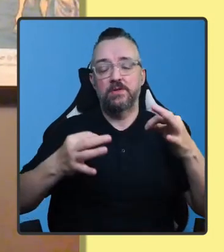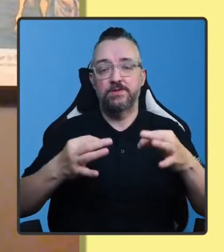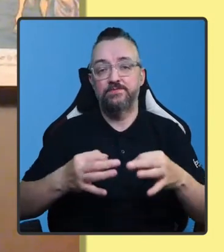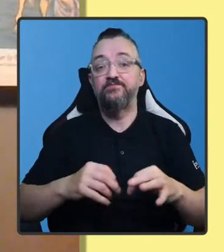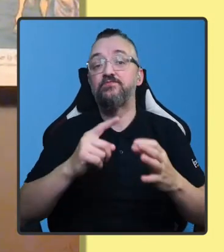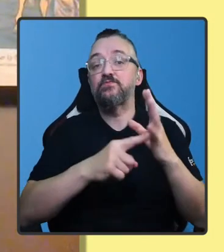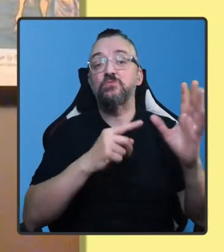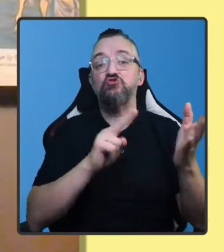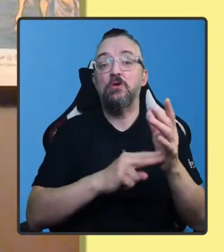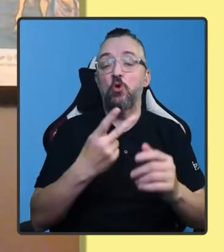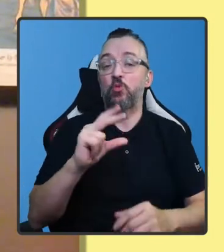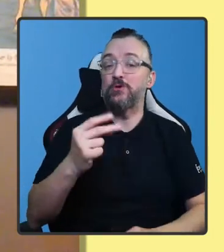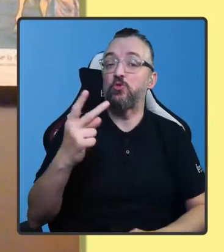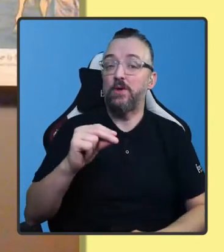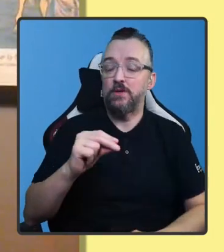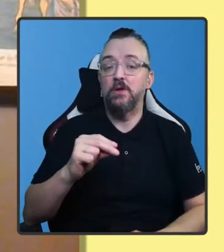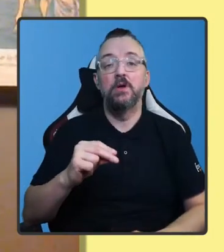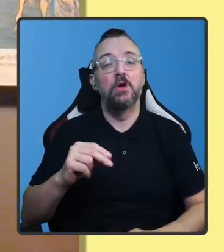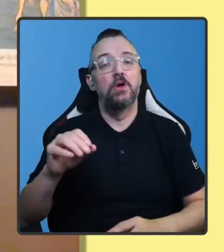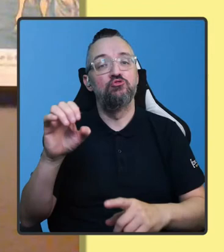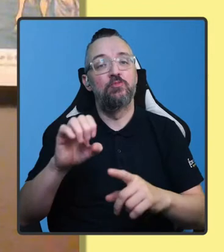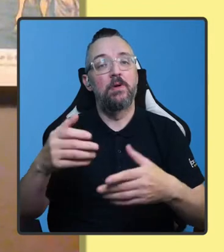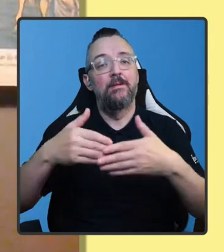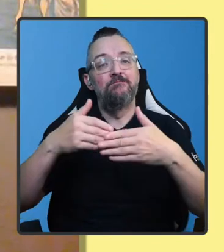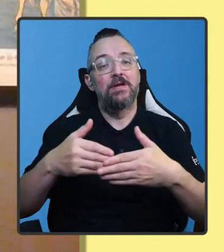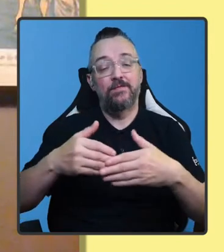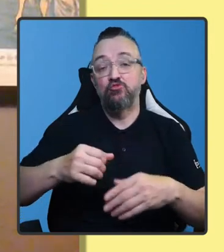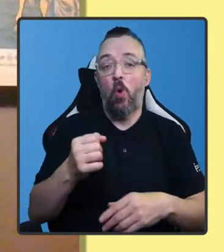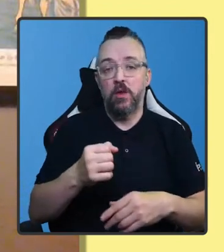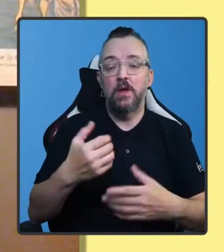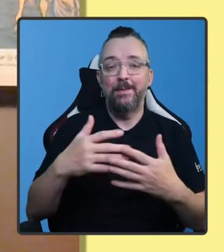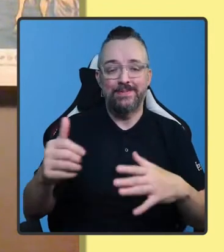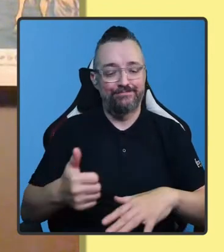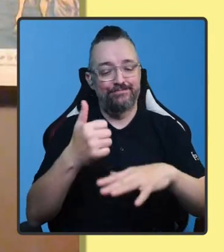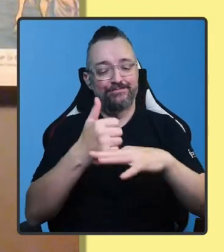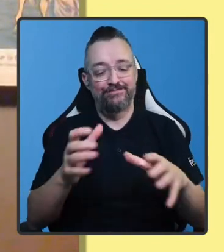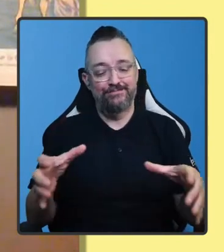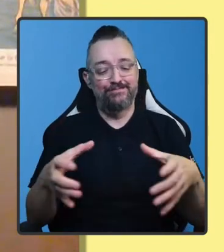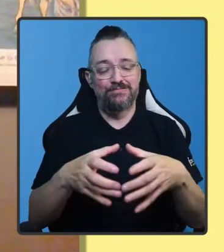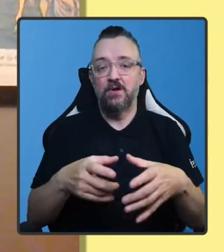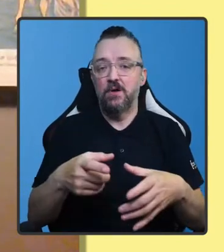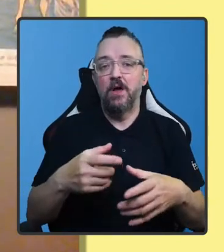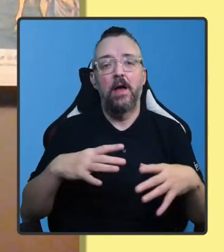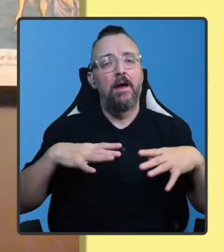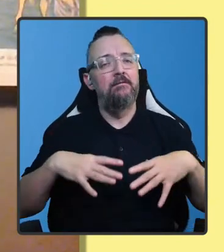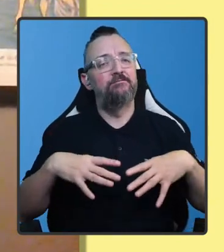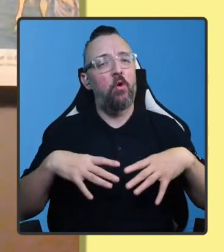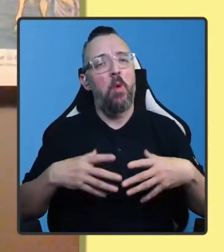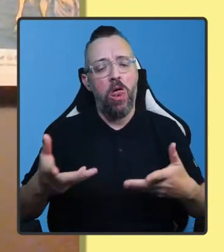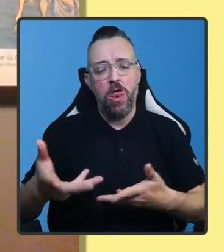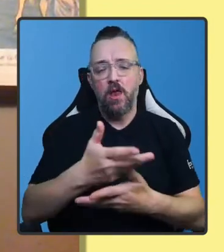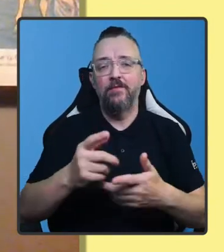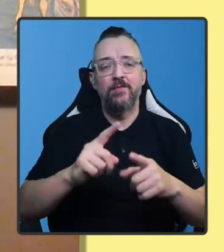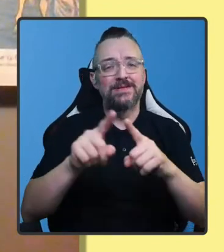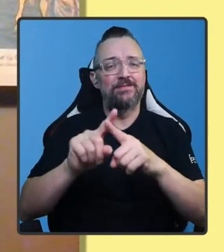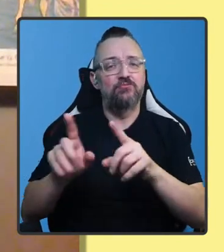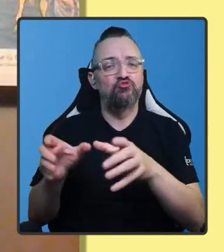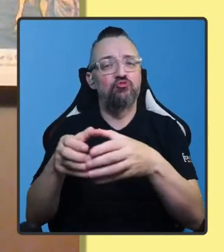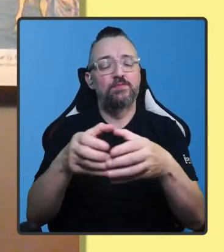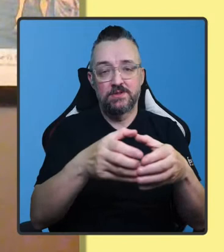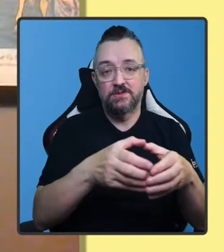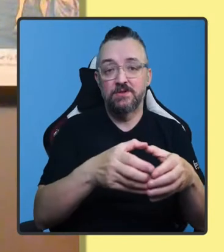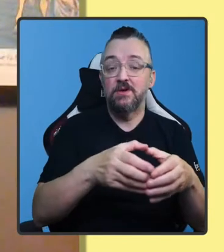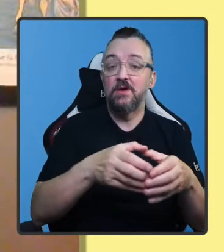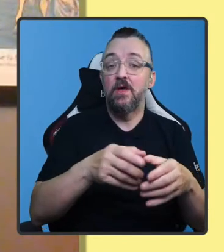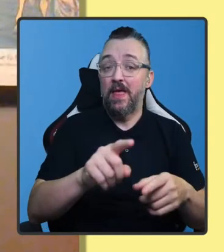the European Friends of Scotland group has served as an informal network of MEPs representing different political groups of the European Parliament with the